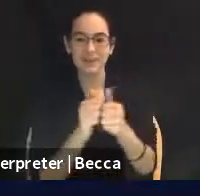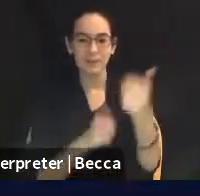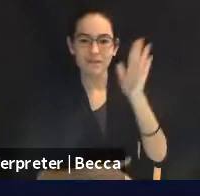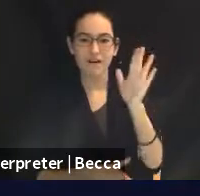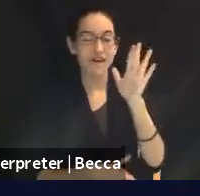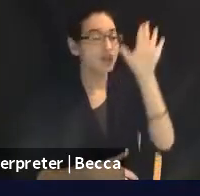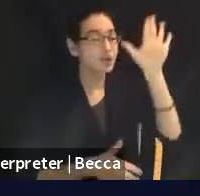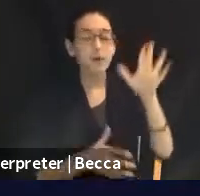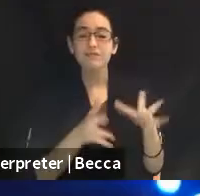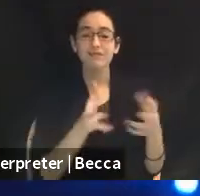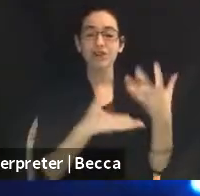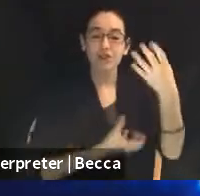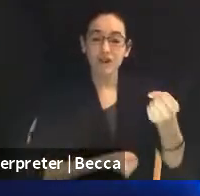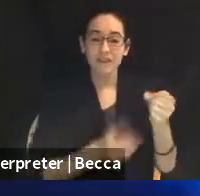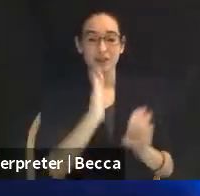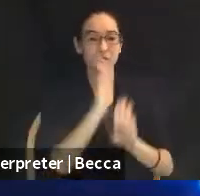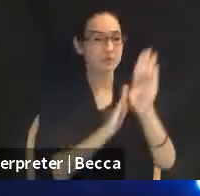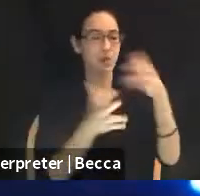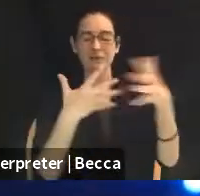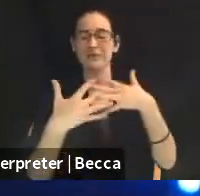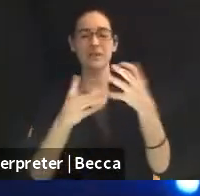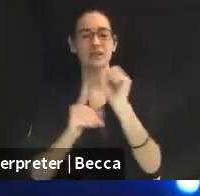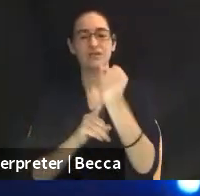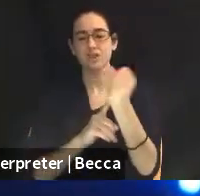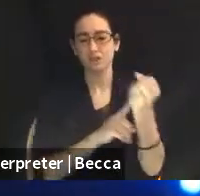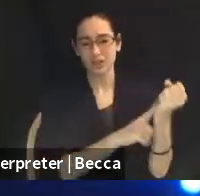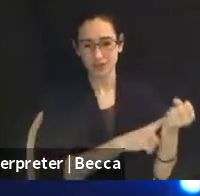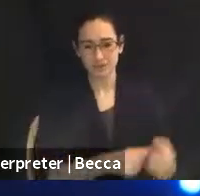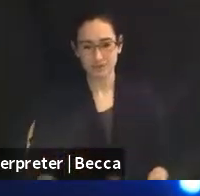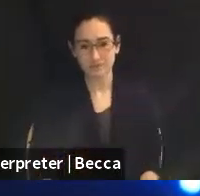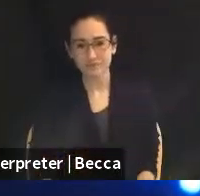would grow no matter the circumstance.